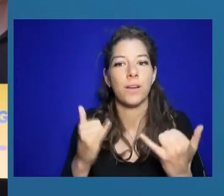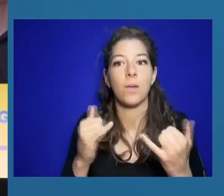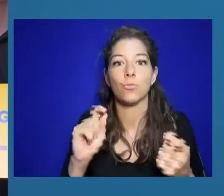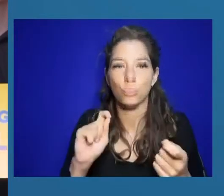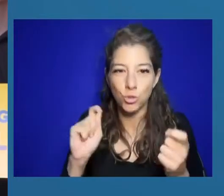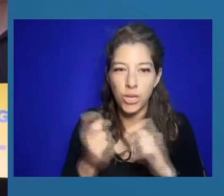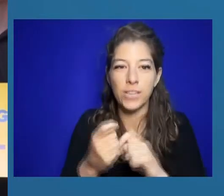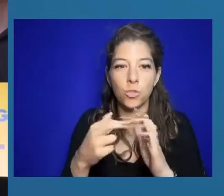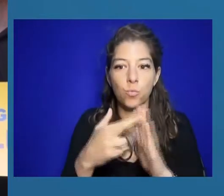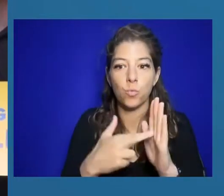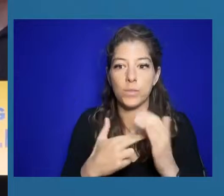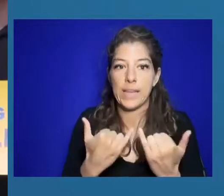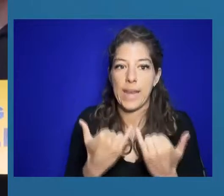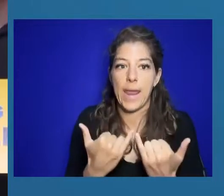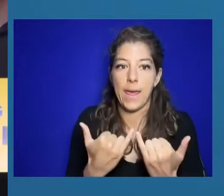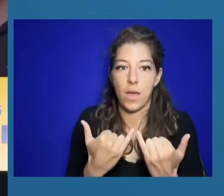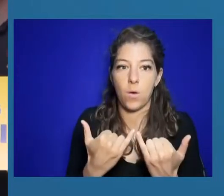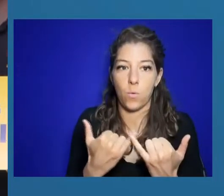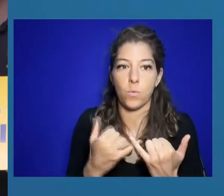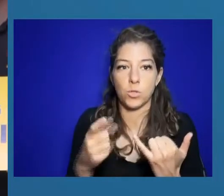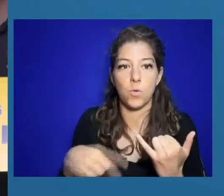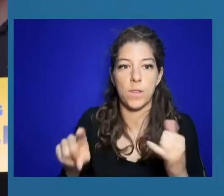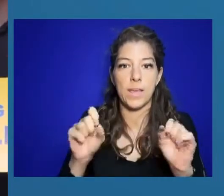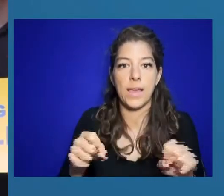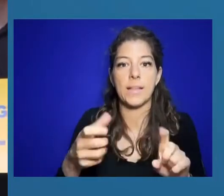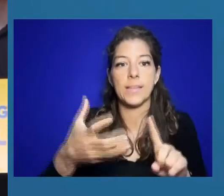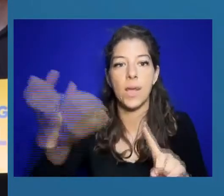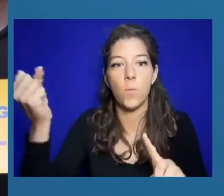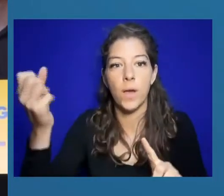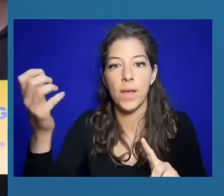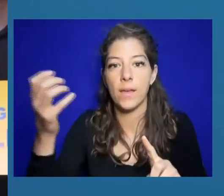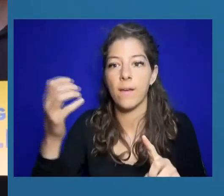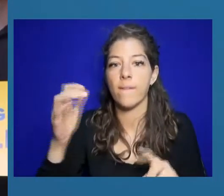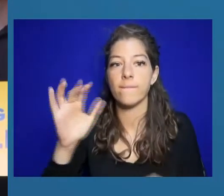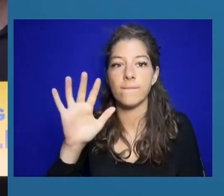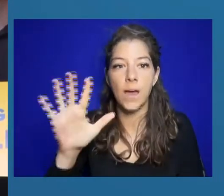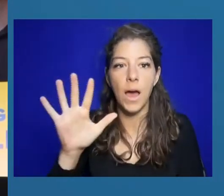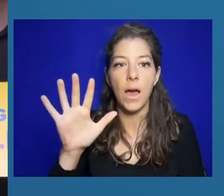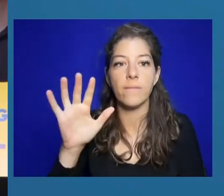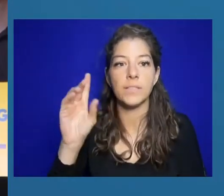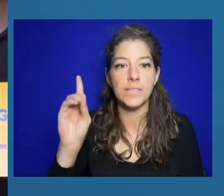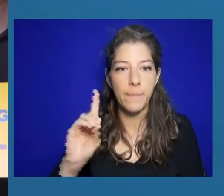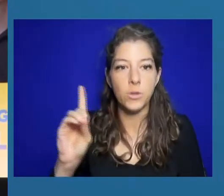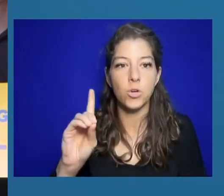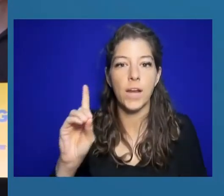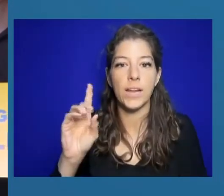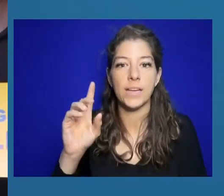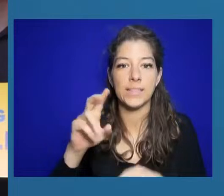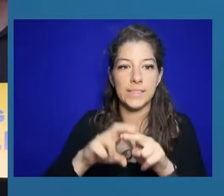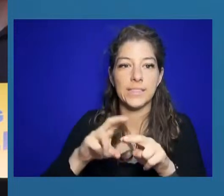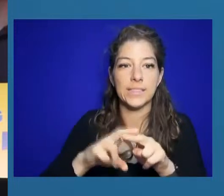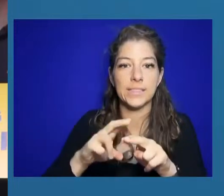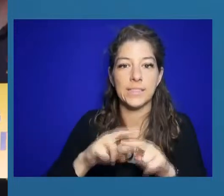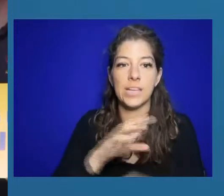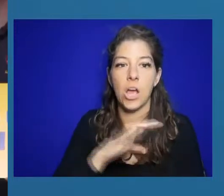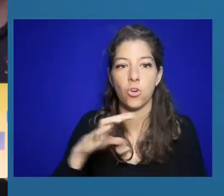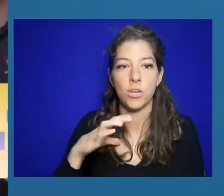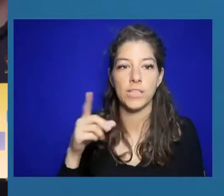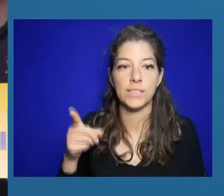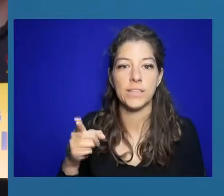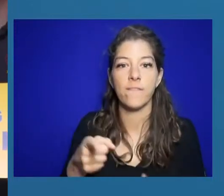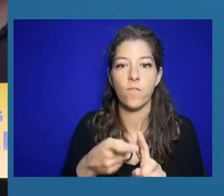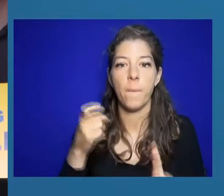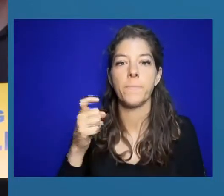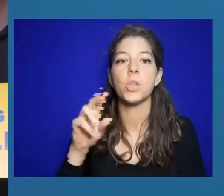rules now so they can take away 5 Democratic seats in Congress from the